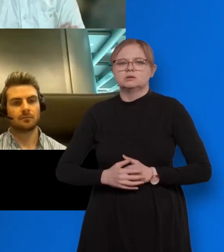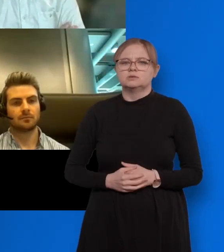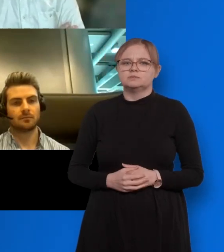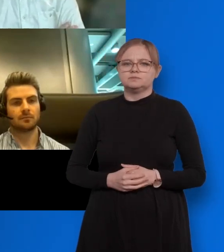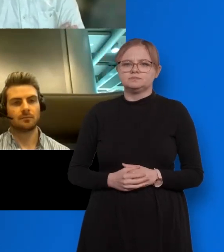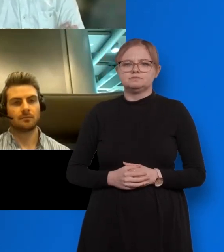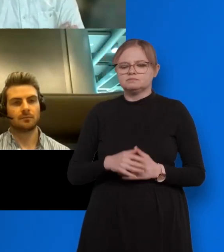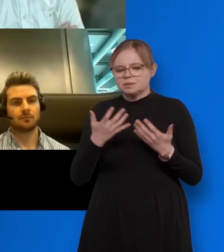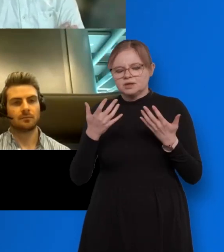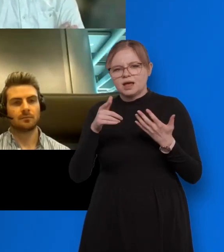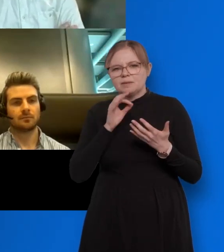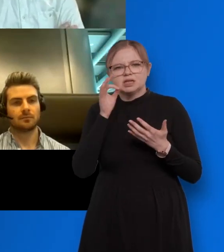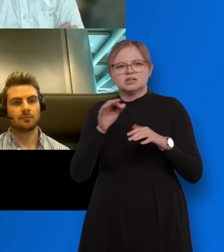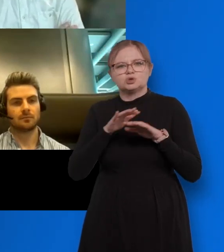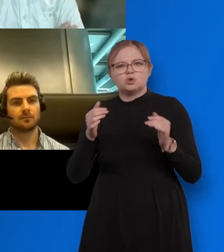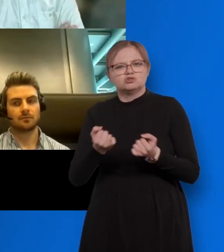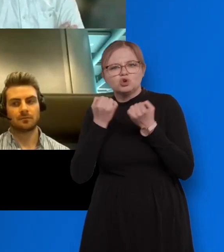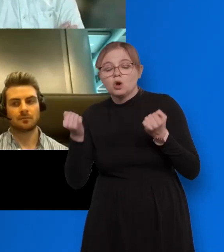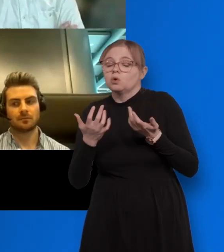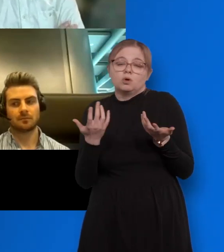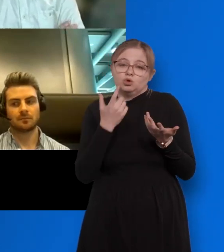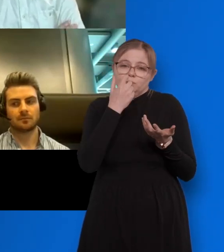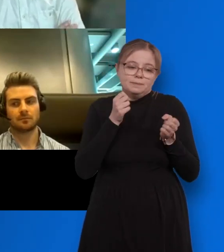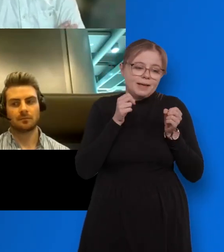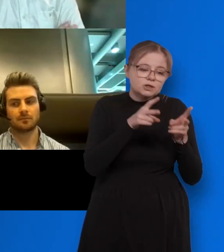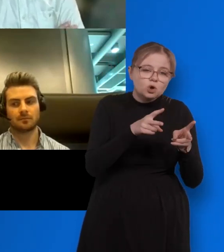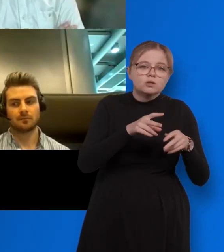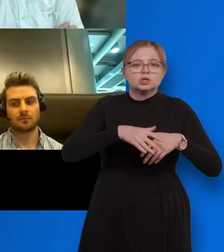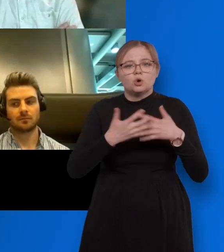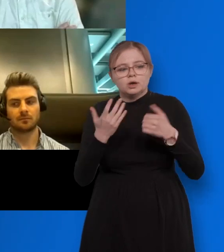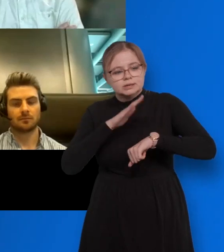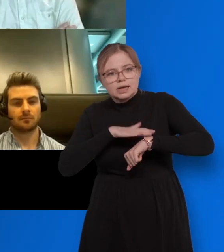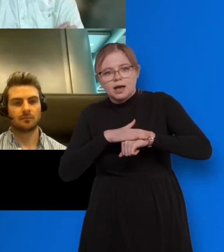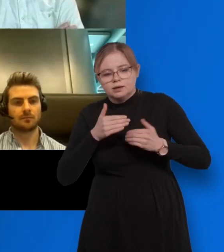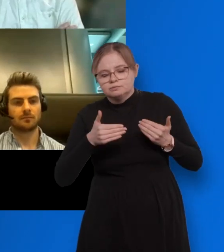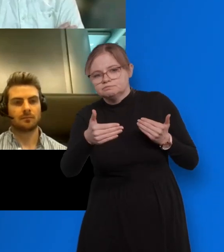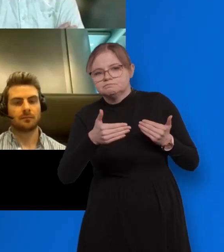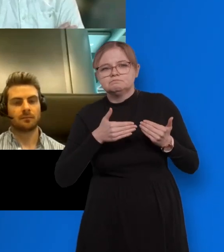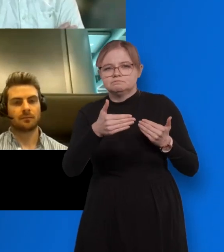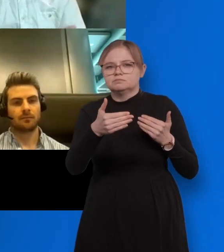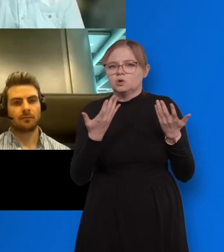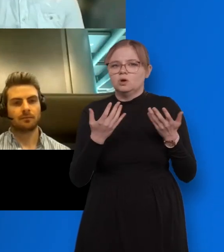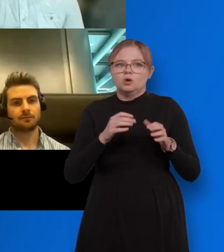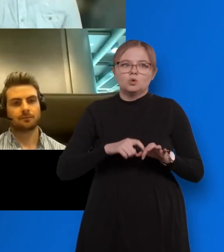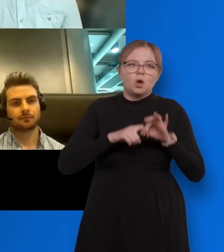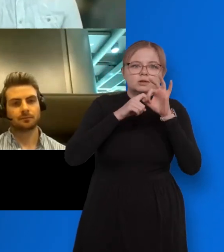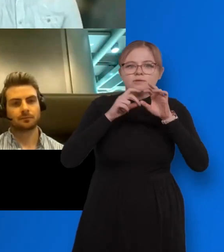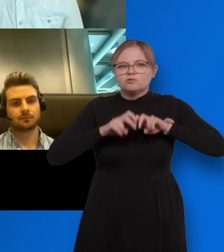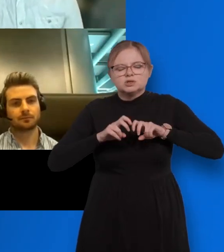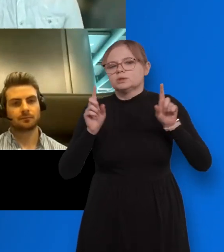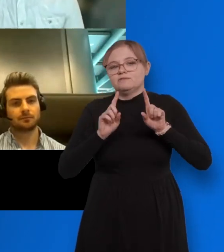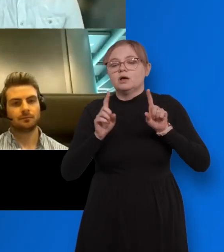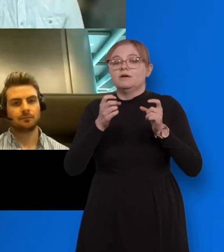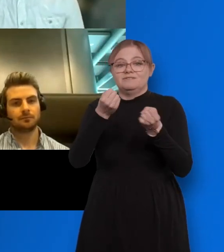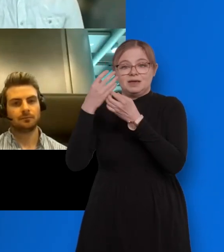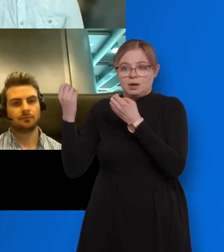as strong, particularly if it's the methodology, for example, or the timescale, if the quality of the research or whatever, they're able